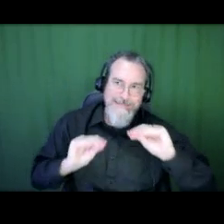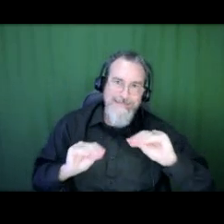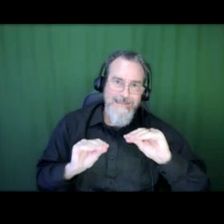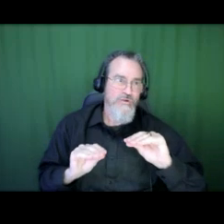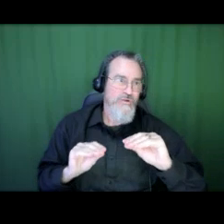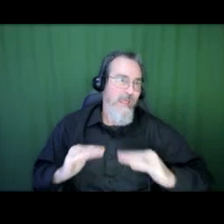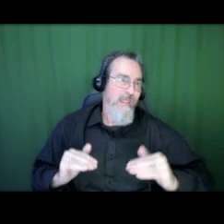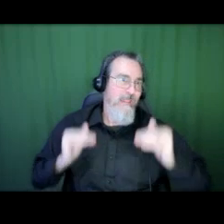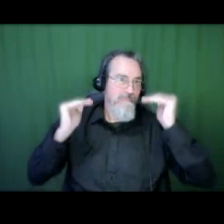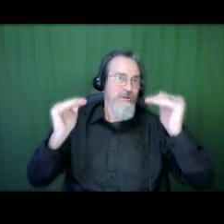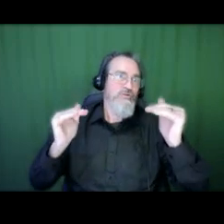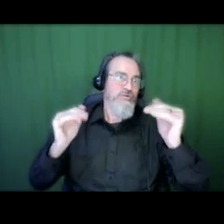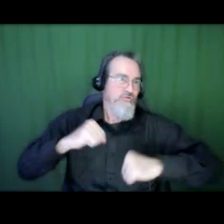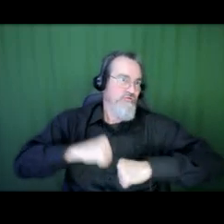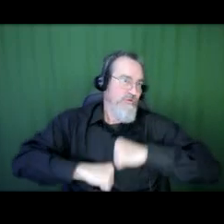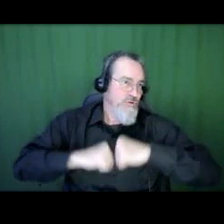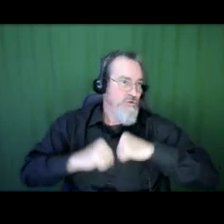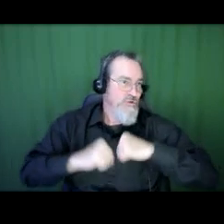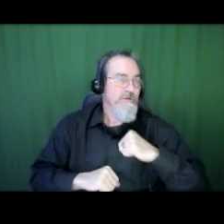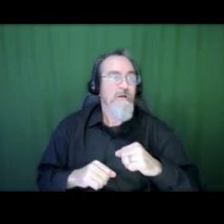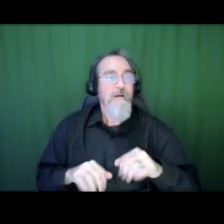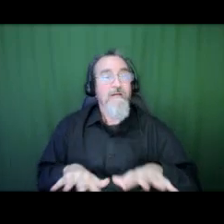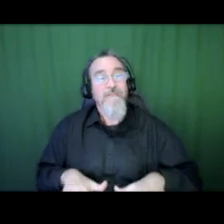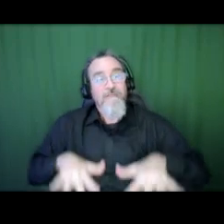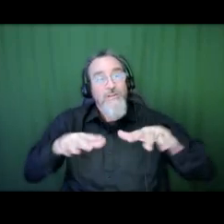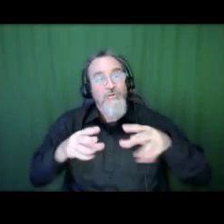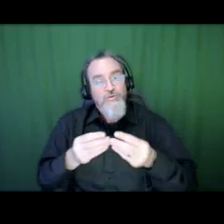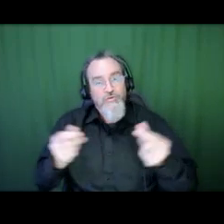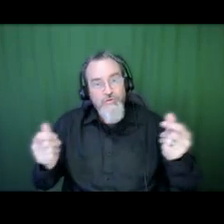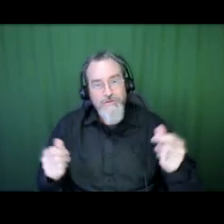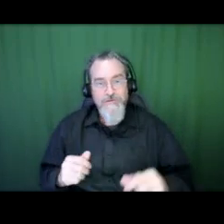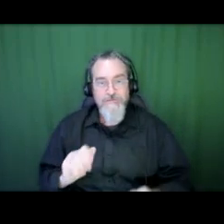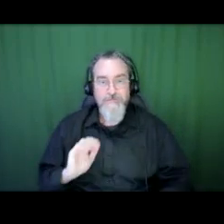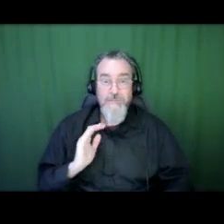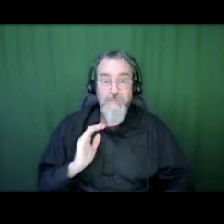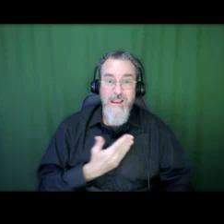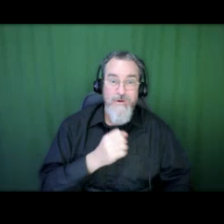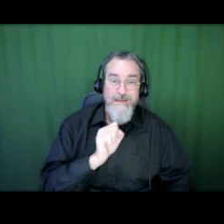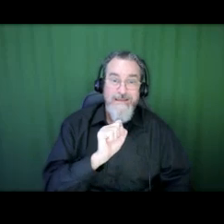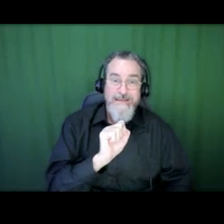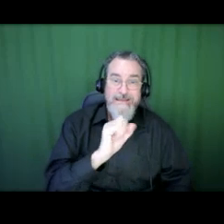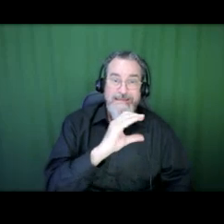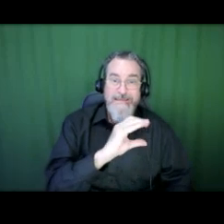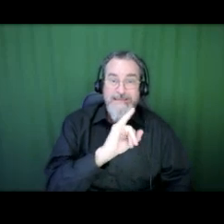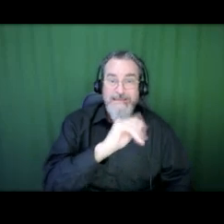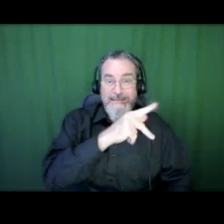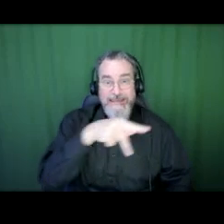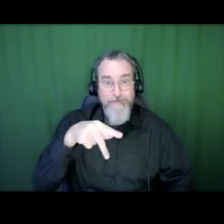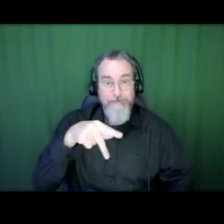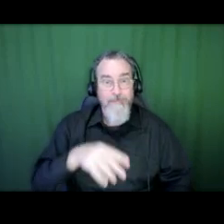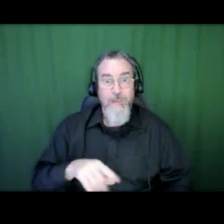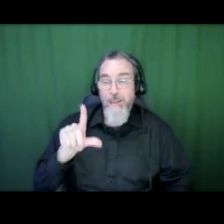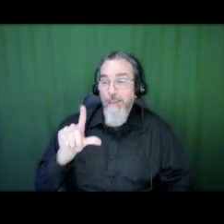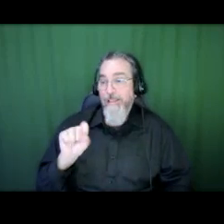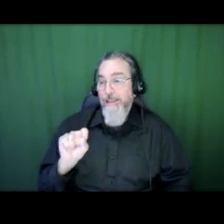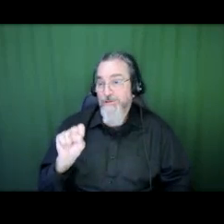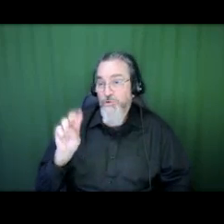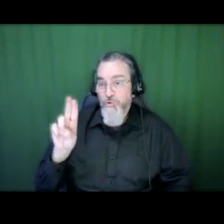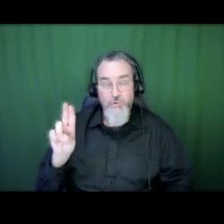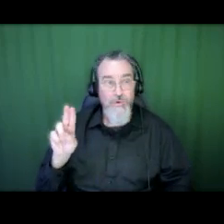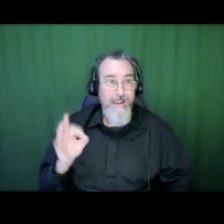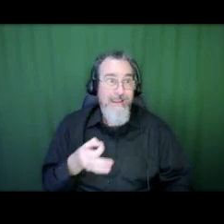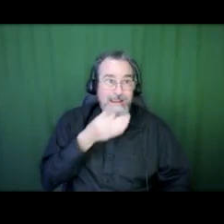mitigation solutions. We'll be leaning heavily on our SCIP and LSU climate experts to enhance our introduction to